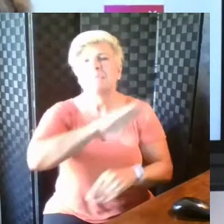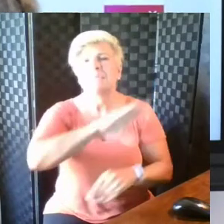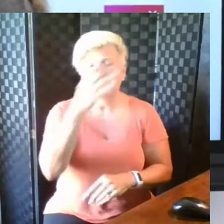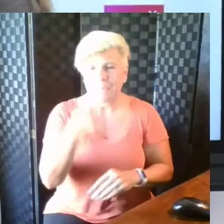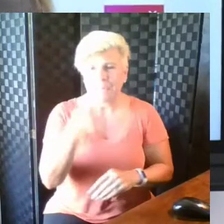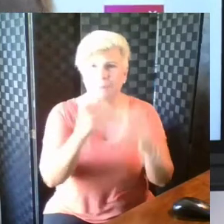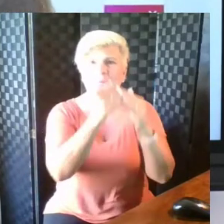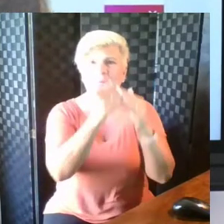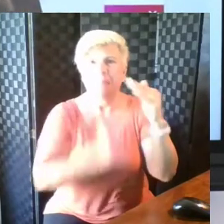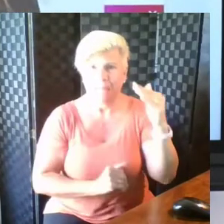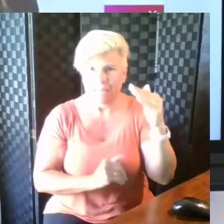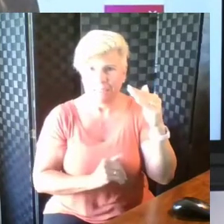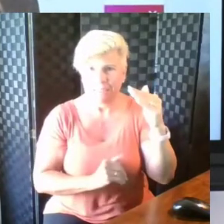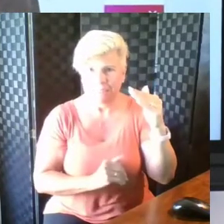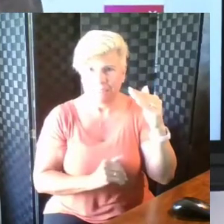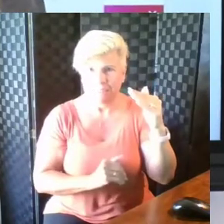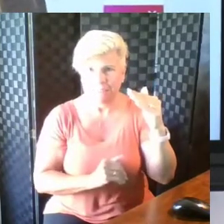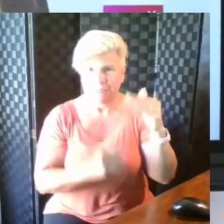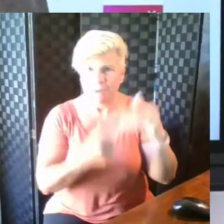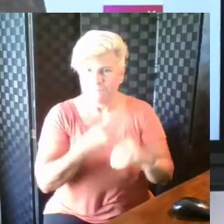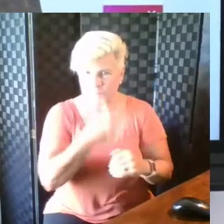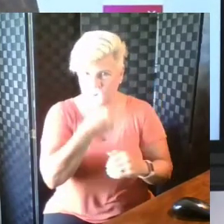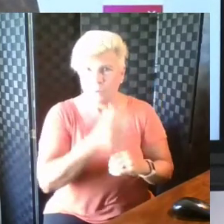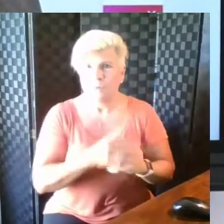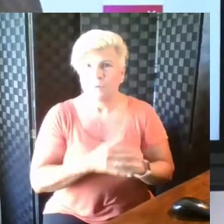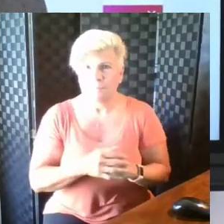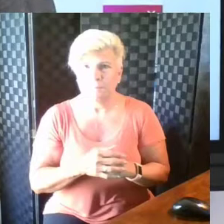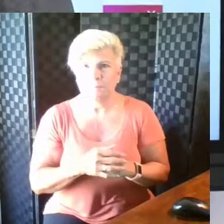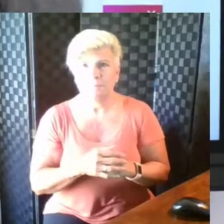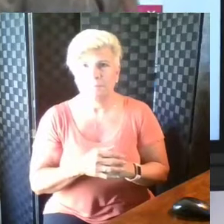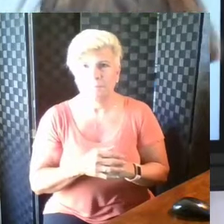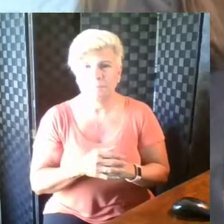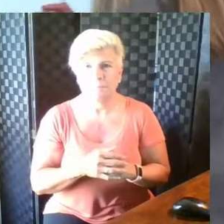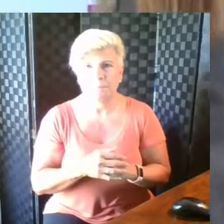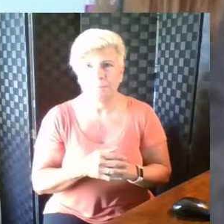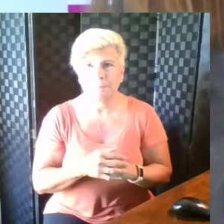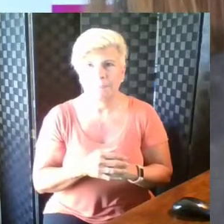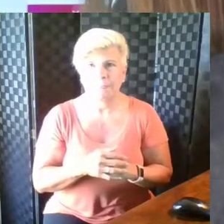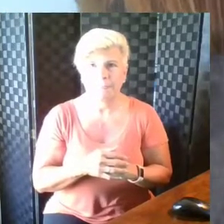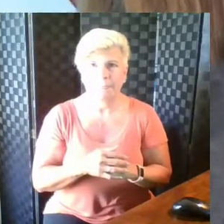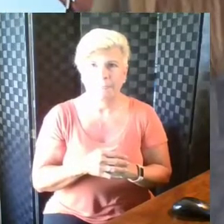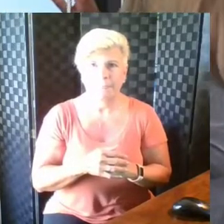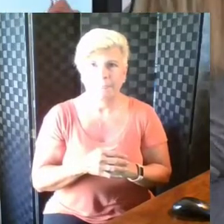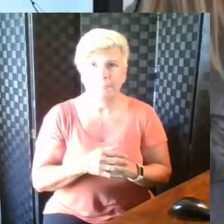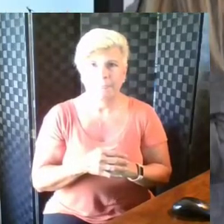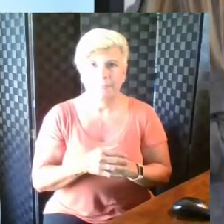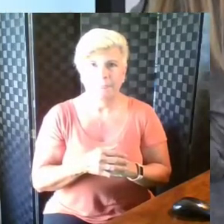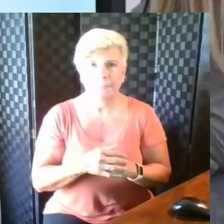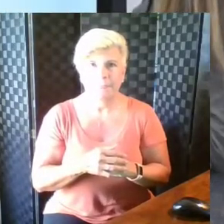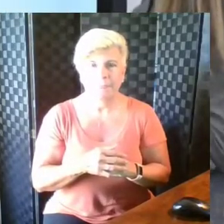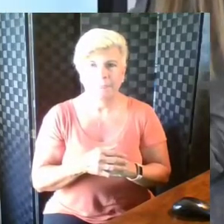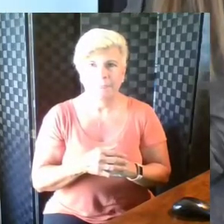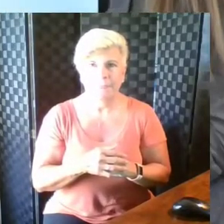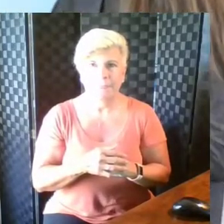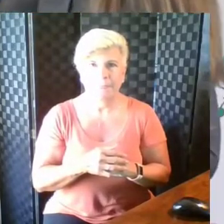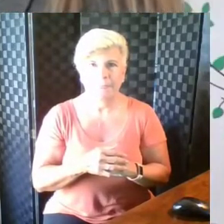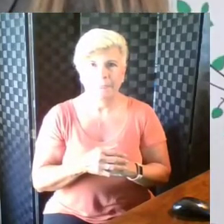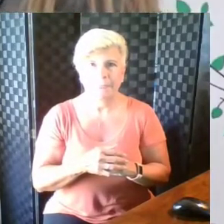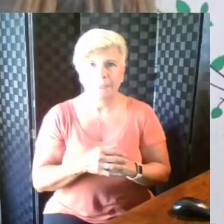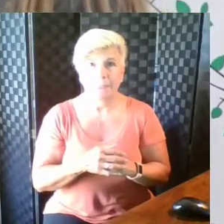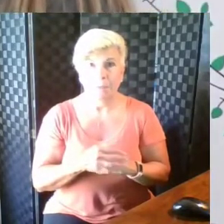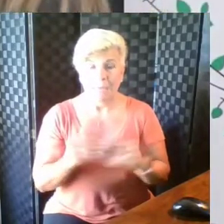camels is the group with the least amount, sorry. Okay? And on your next